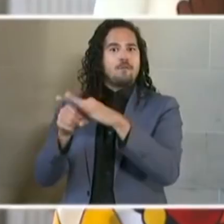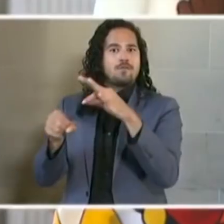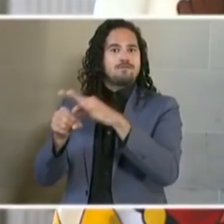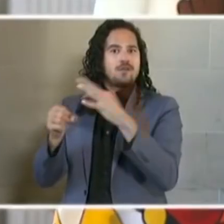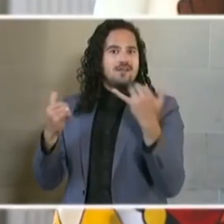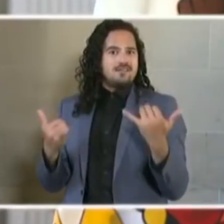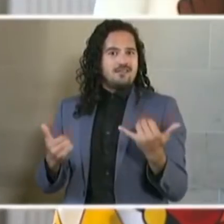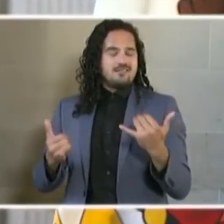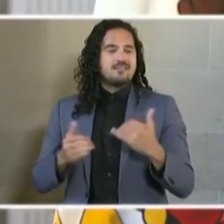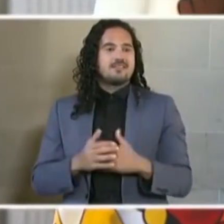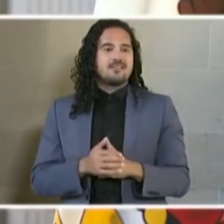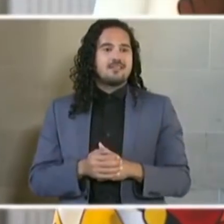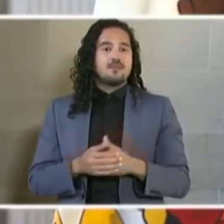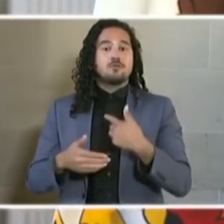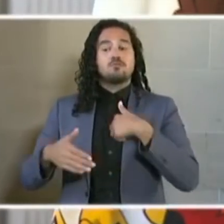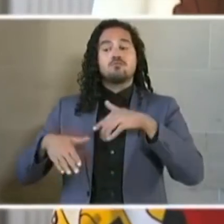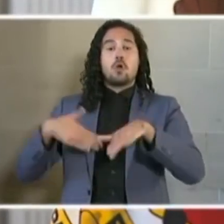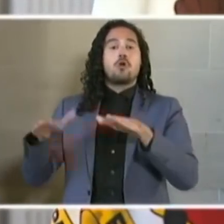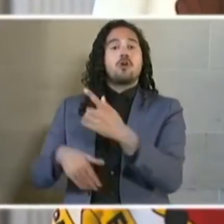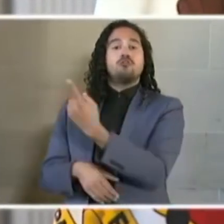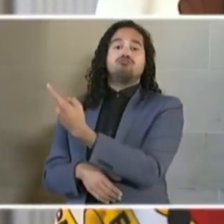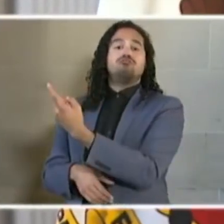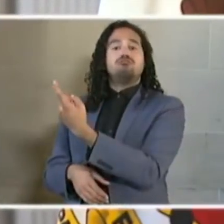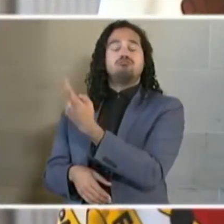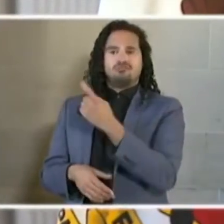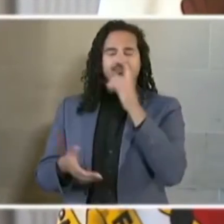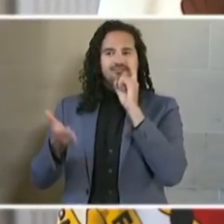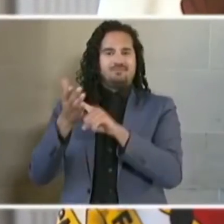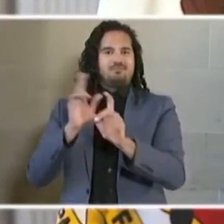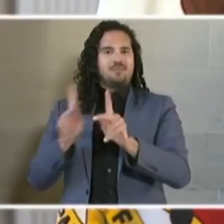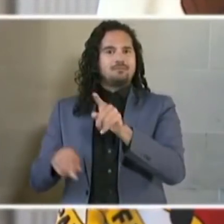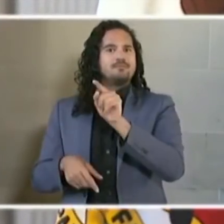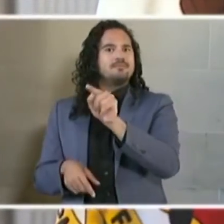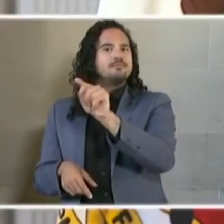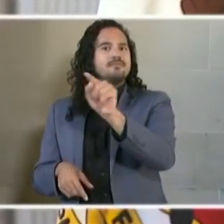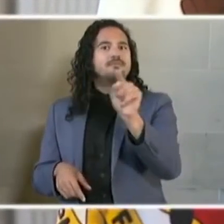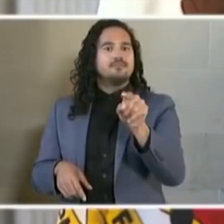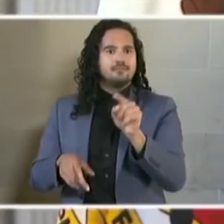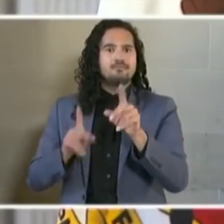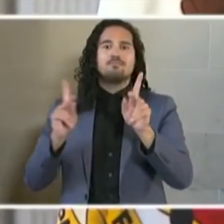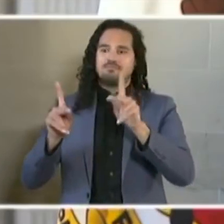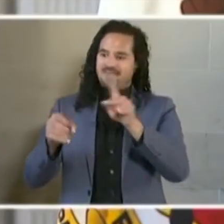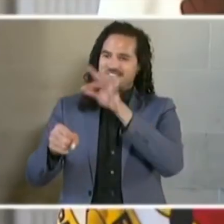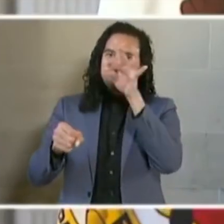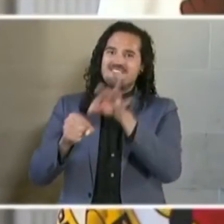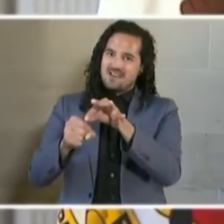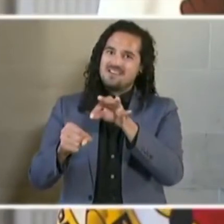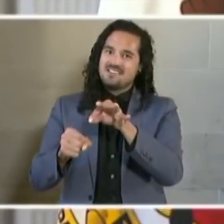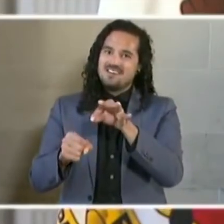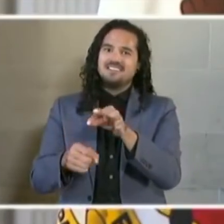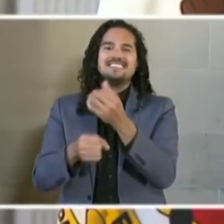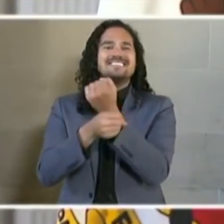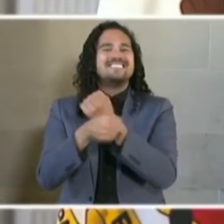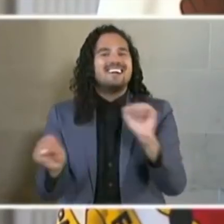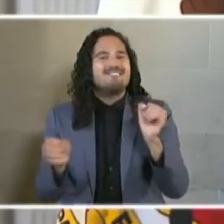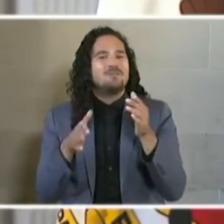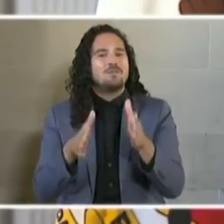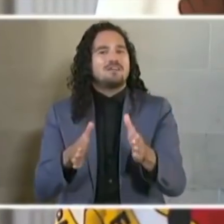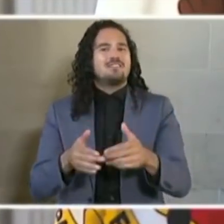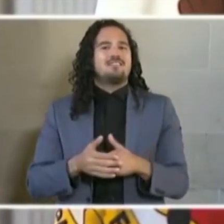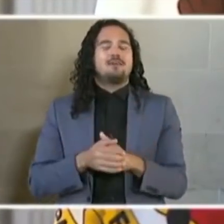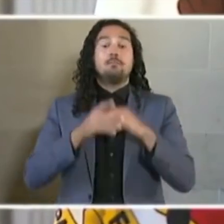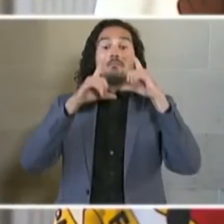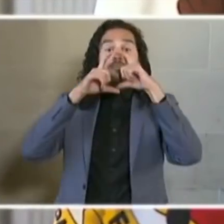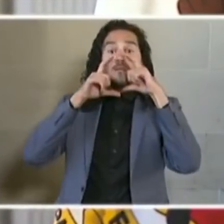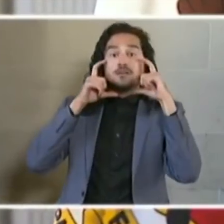exercising their right to vote and doing it in a safe way, wearing those masks, socially distancing, using good